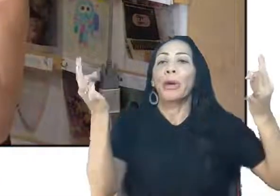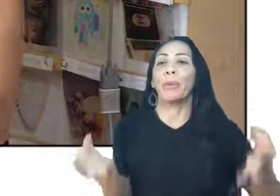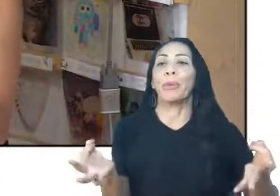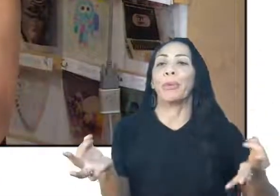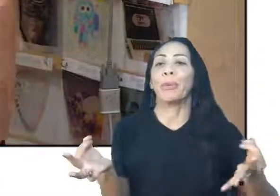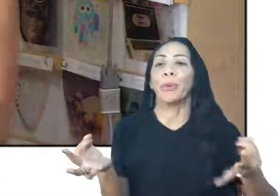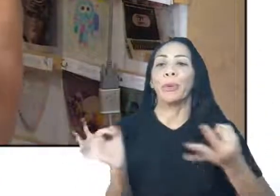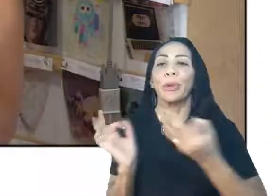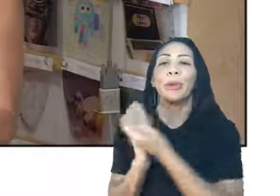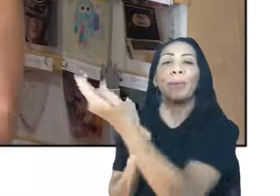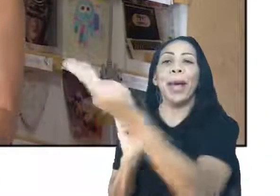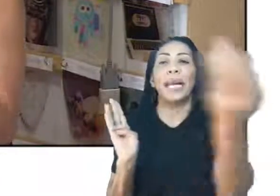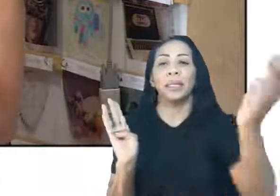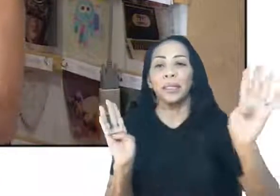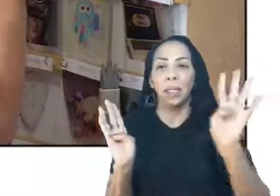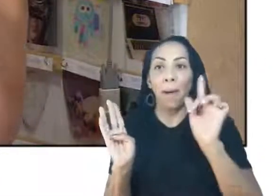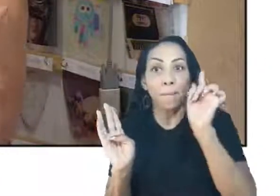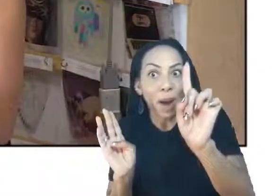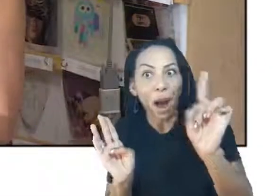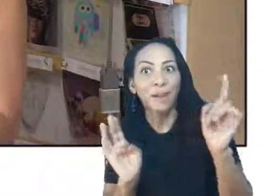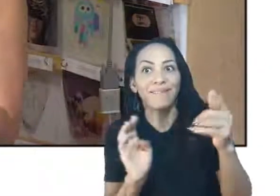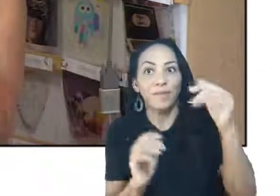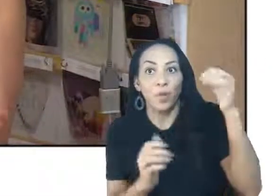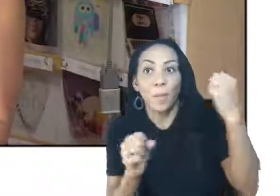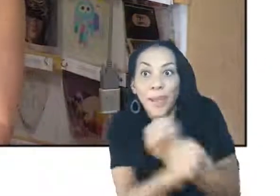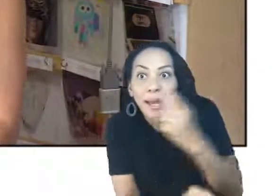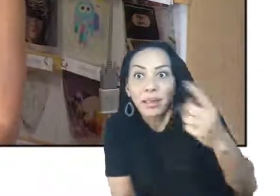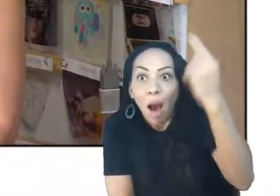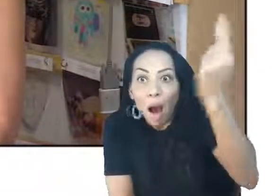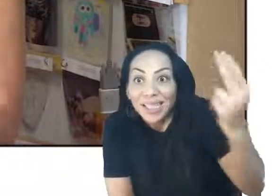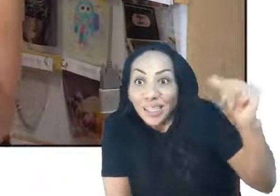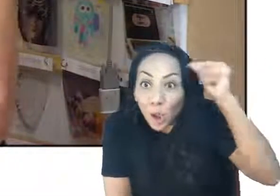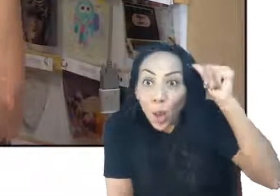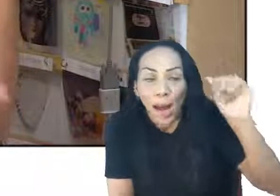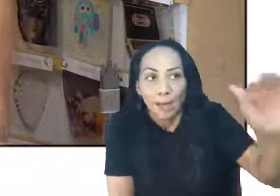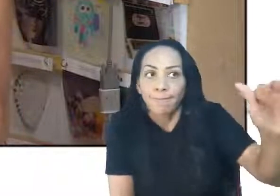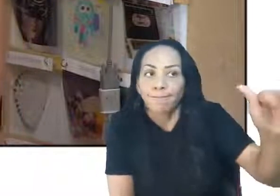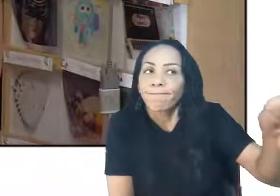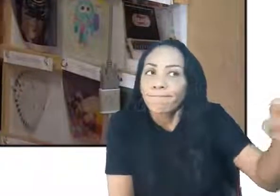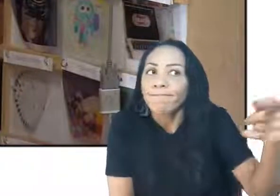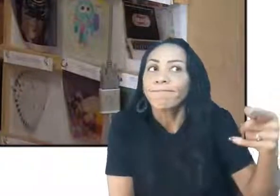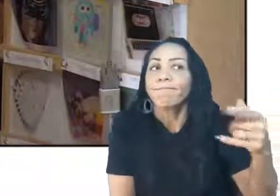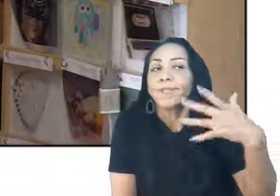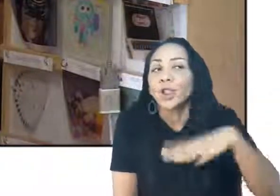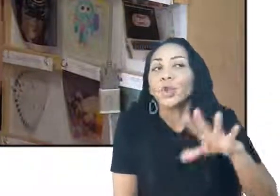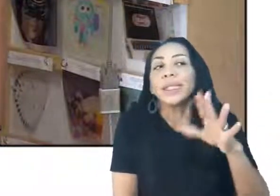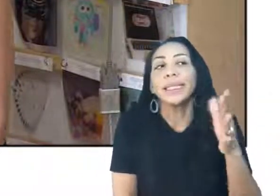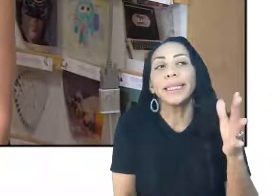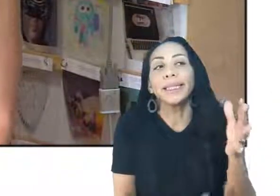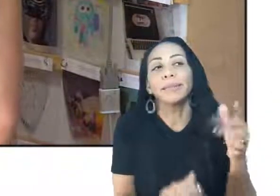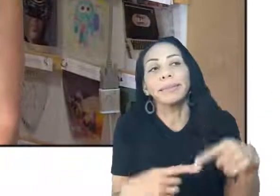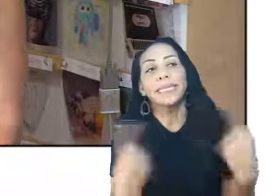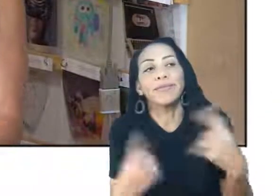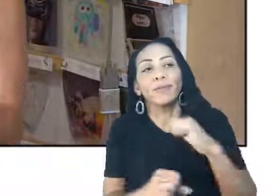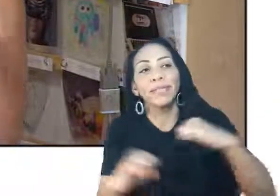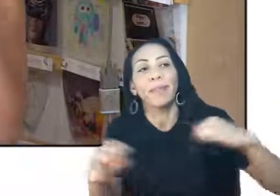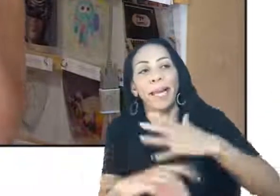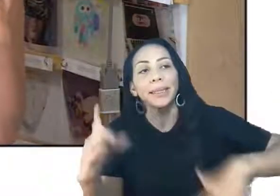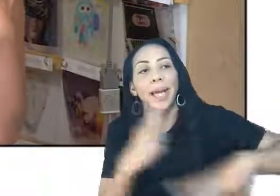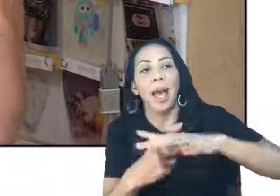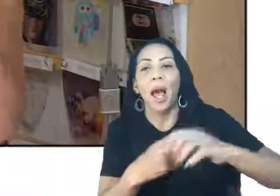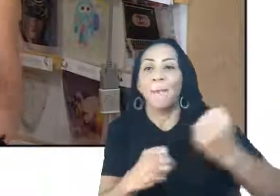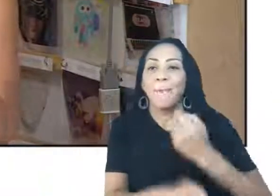conversations with the artists from the very beginning, then that seems to be much more, people seem to be much more open to it. And